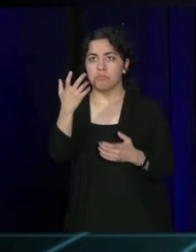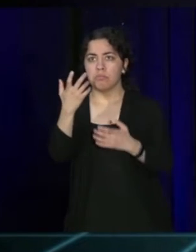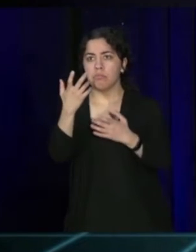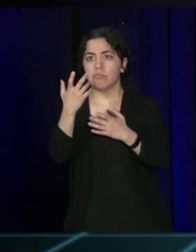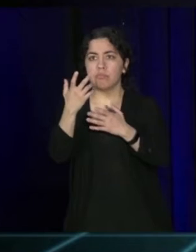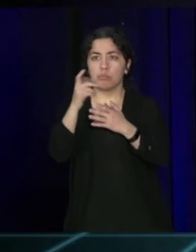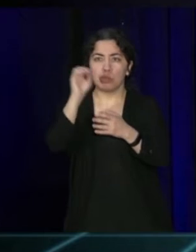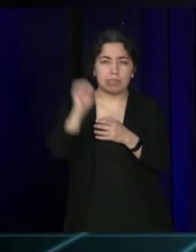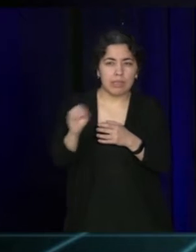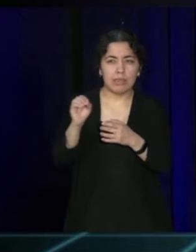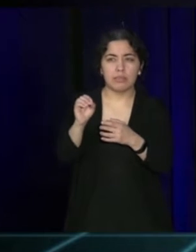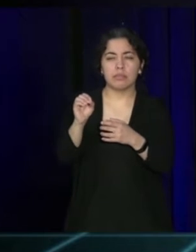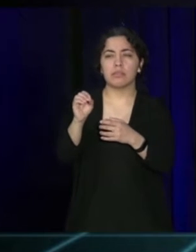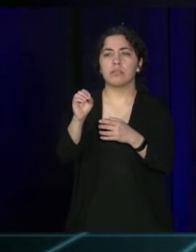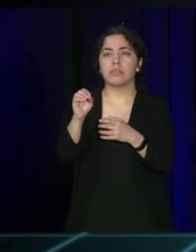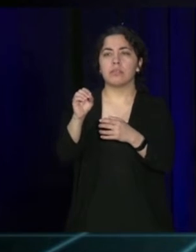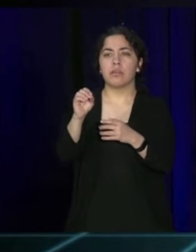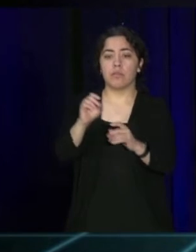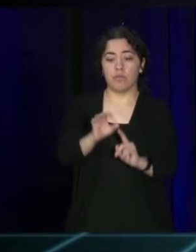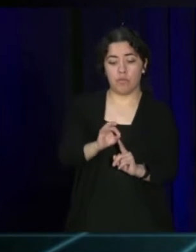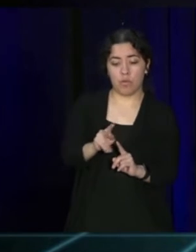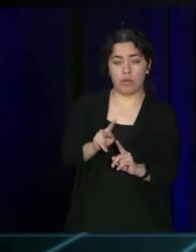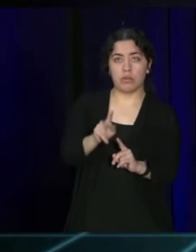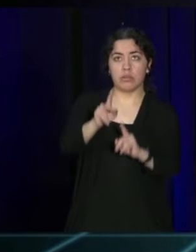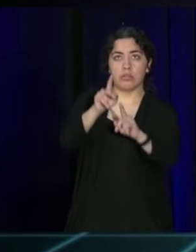like question right now is like, what happened on January 13th?